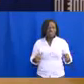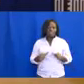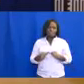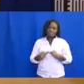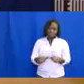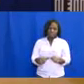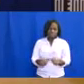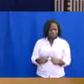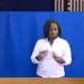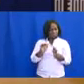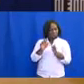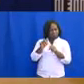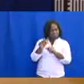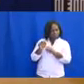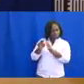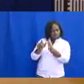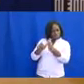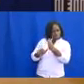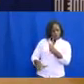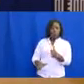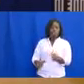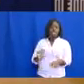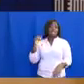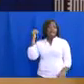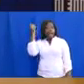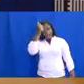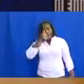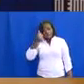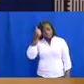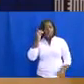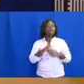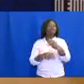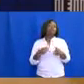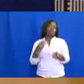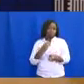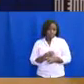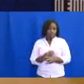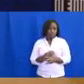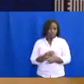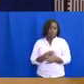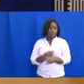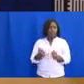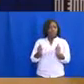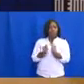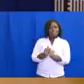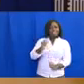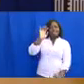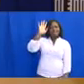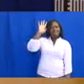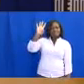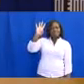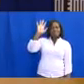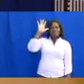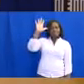to remain very low, one of the lowest in Africa and the world. With 54 deaths